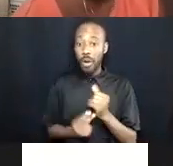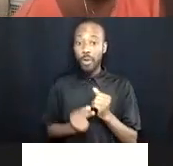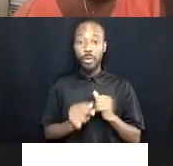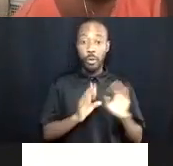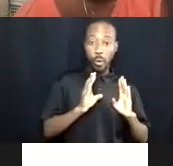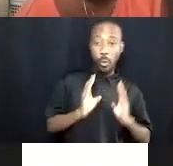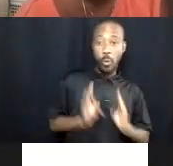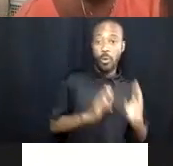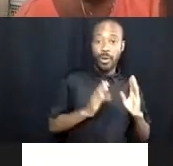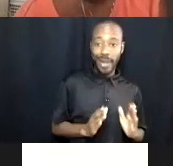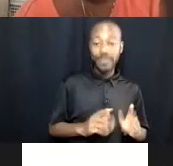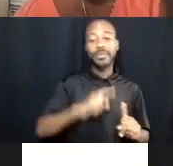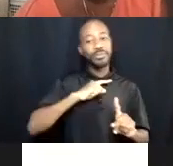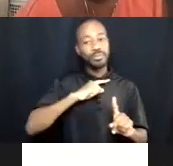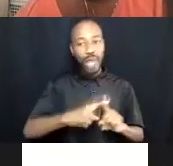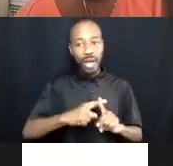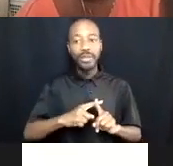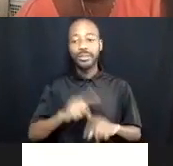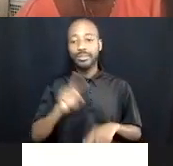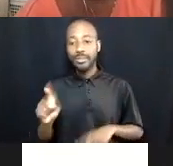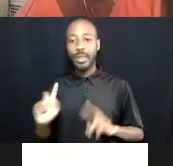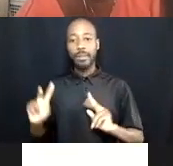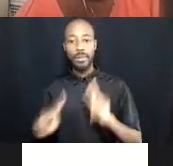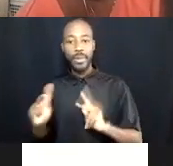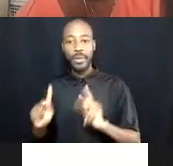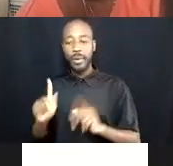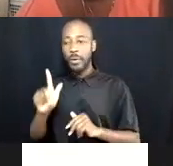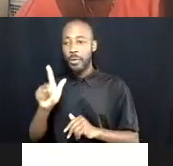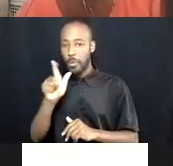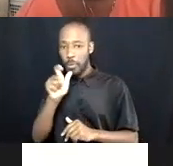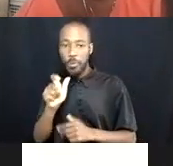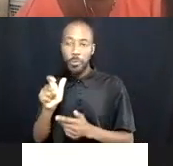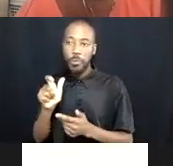do this work and for the people that our programs